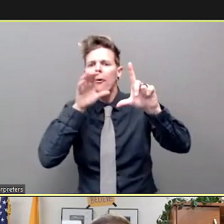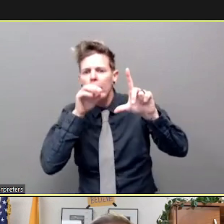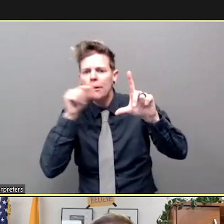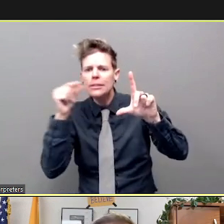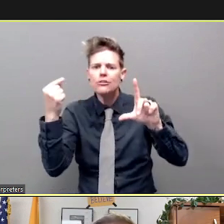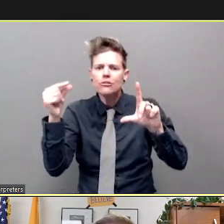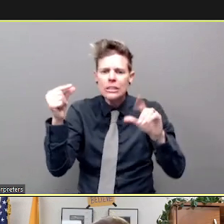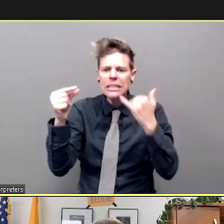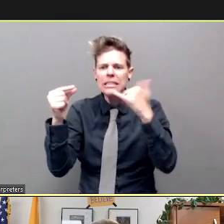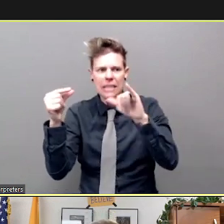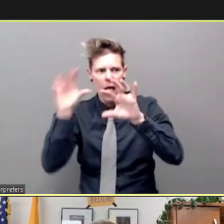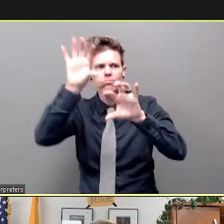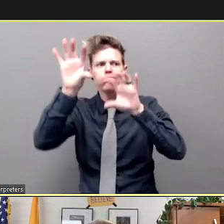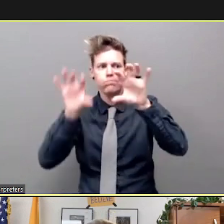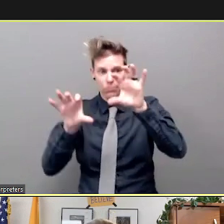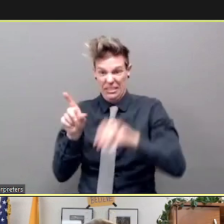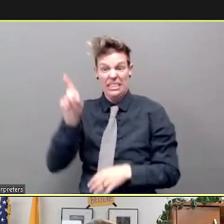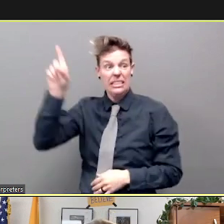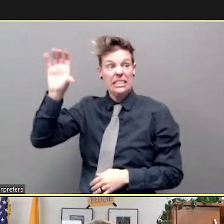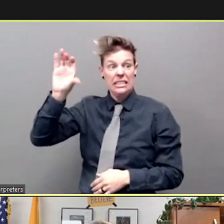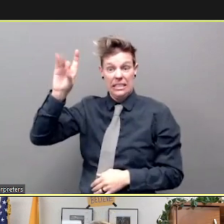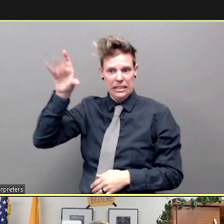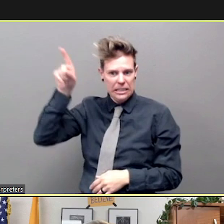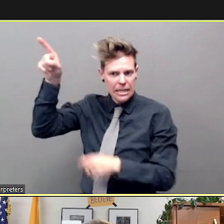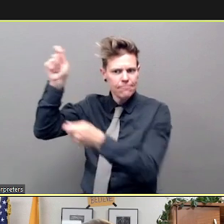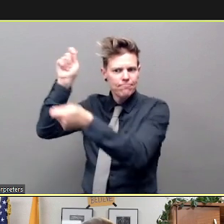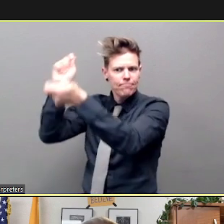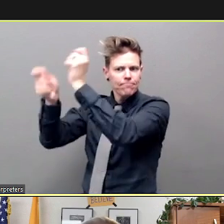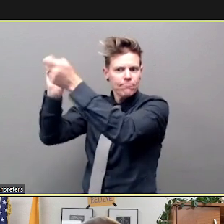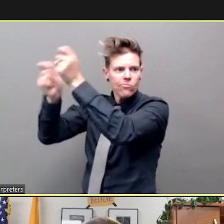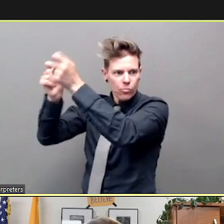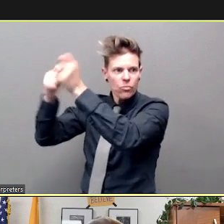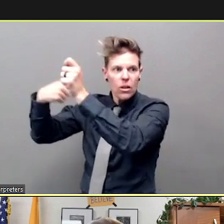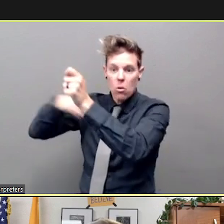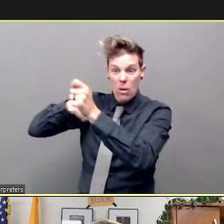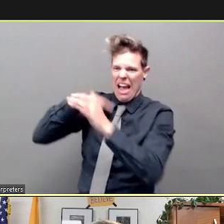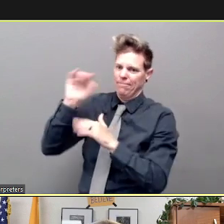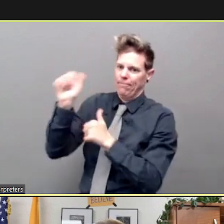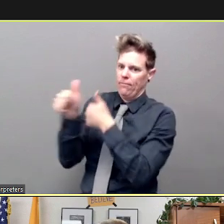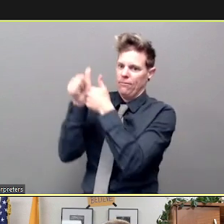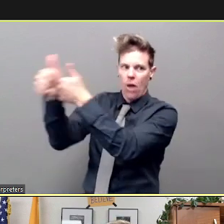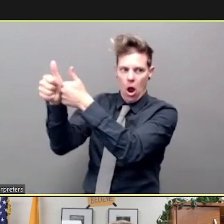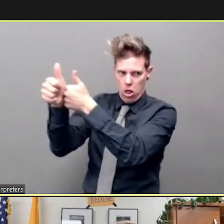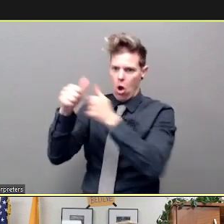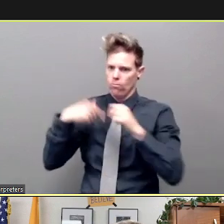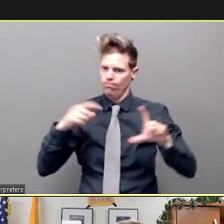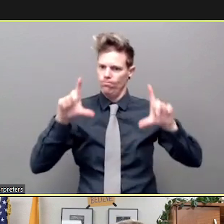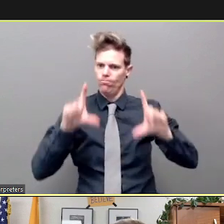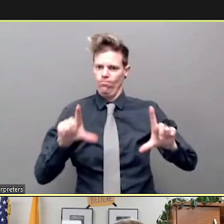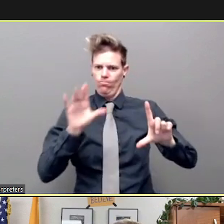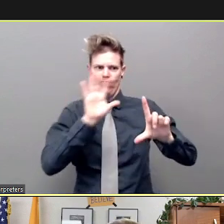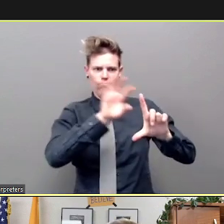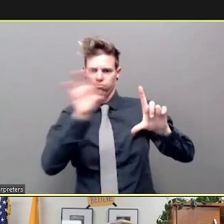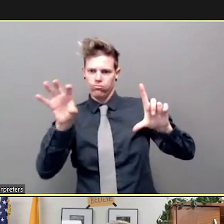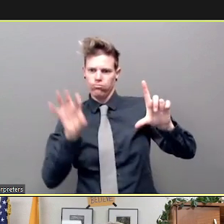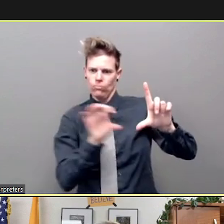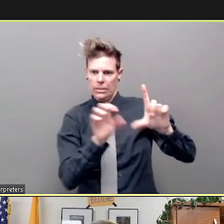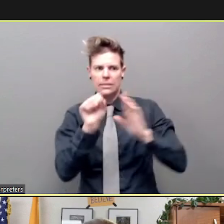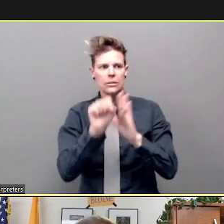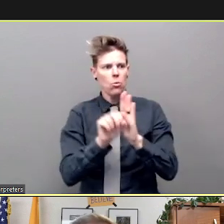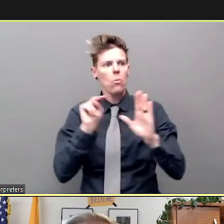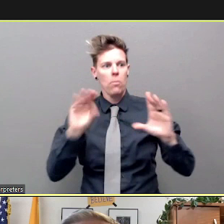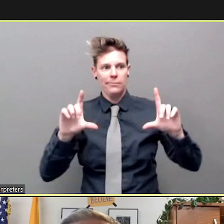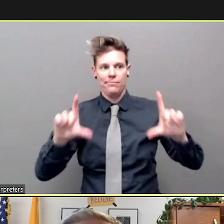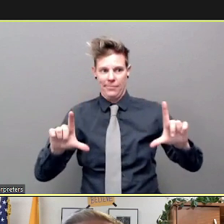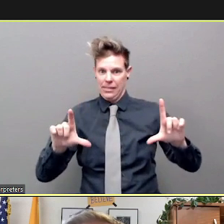CDC website. It classifies counties in New Mexico and according to COVID levels. And you